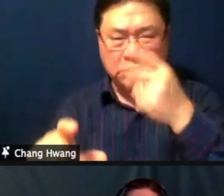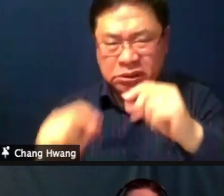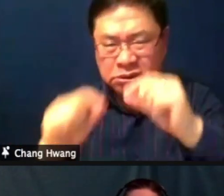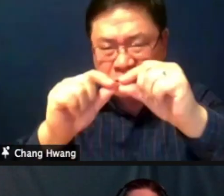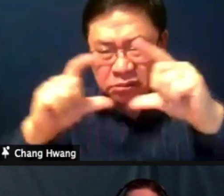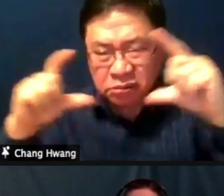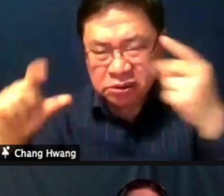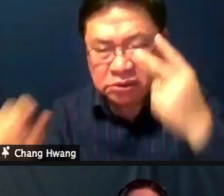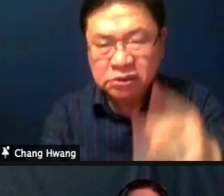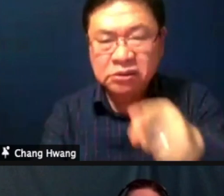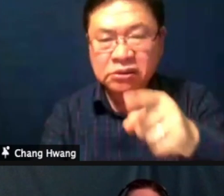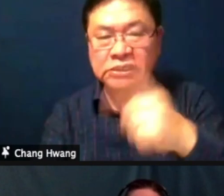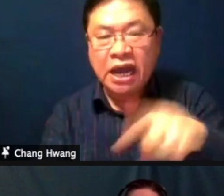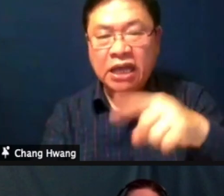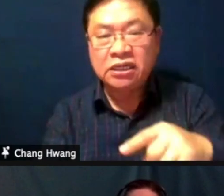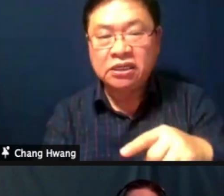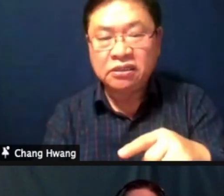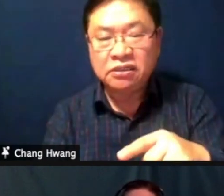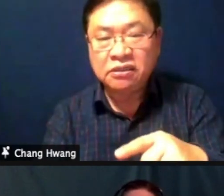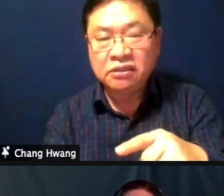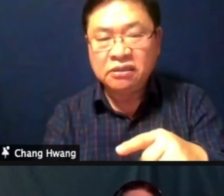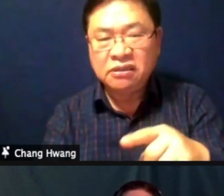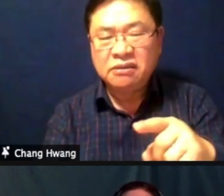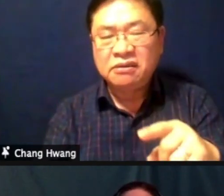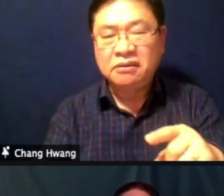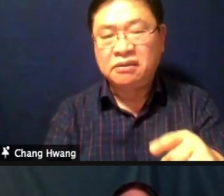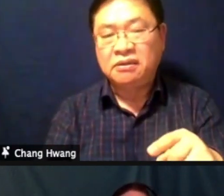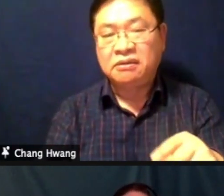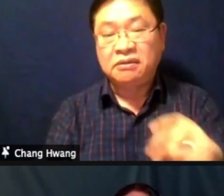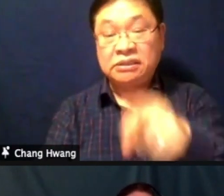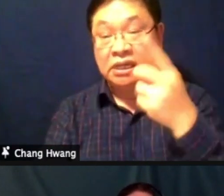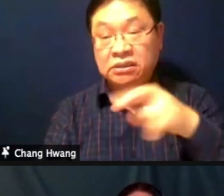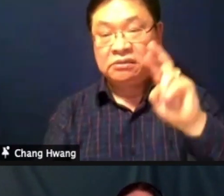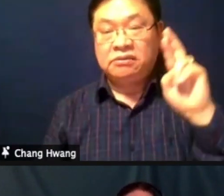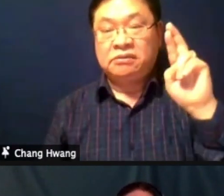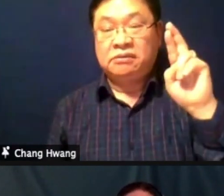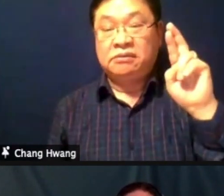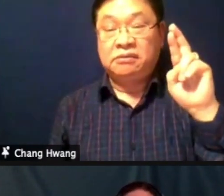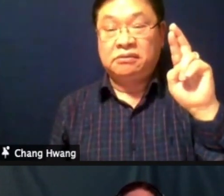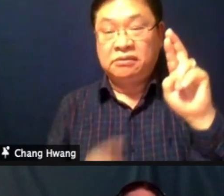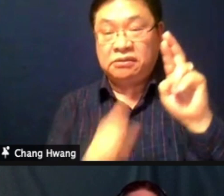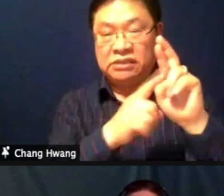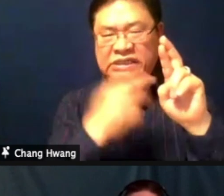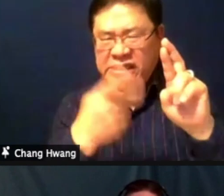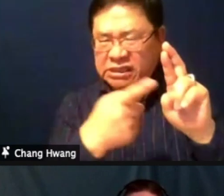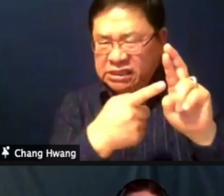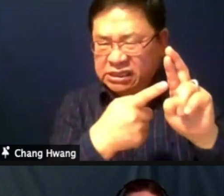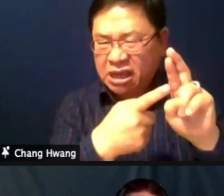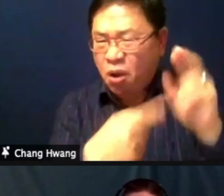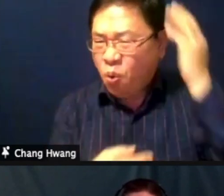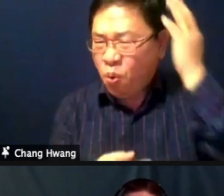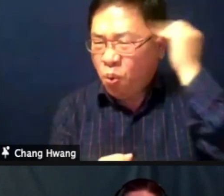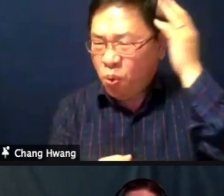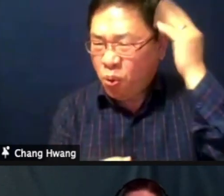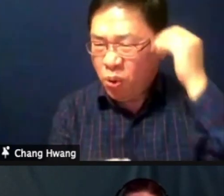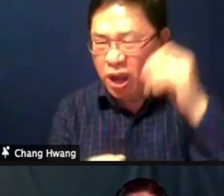This photograph shows that, and you can see it, it's quite small. So I've highlighted it with circles. This is the letter